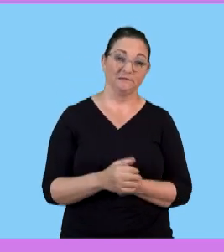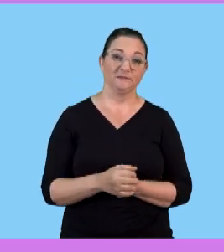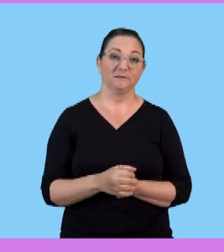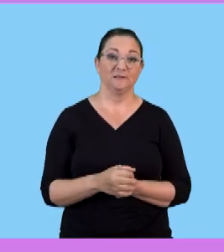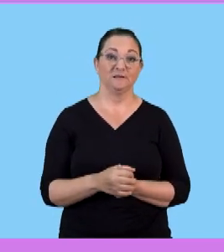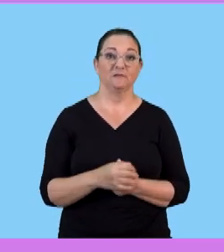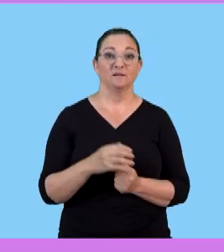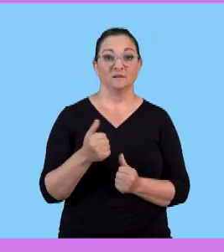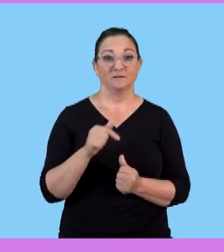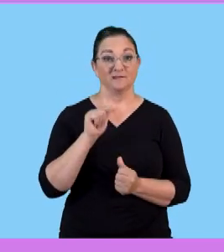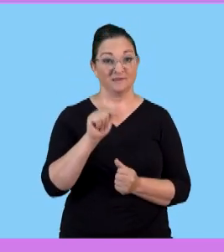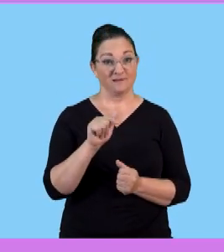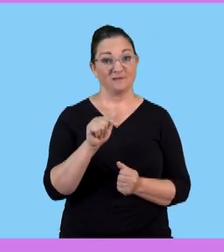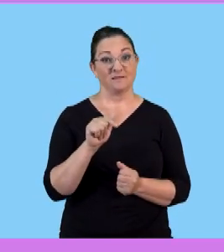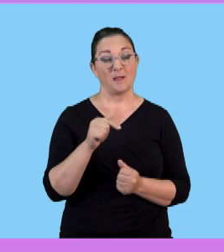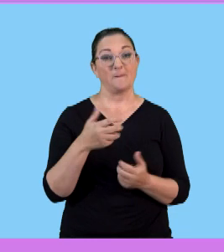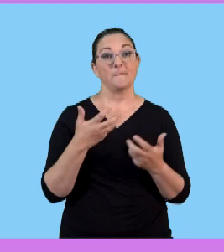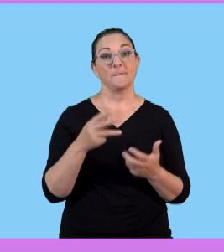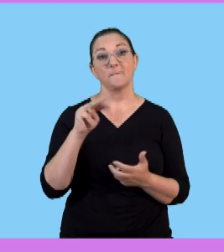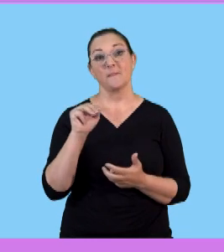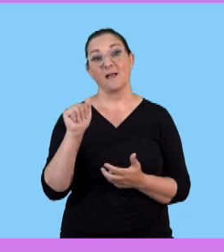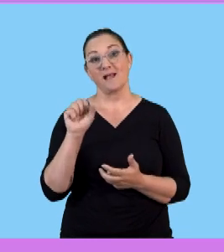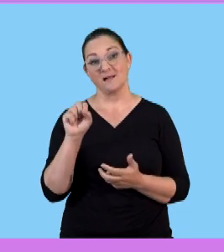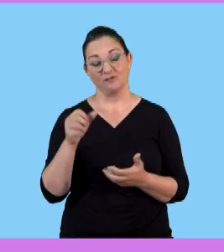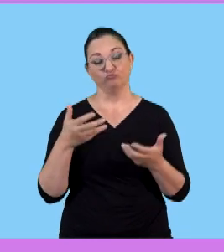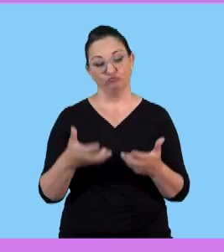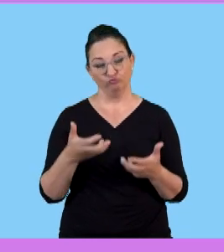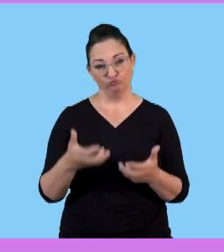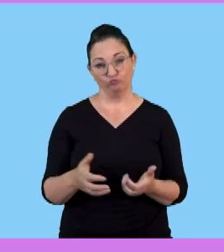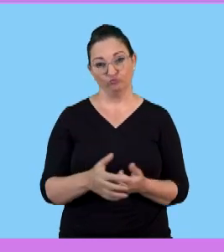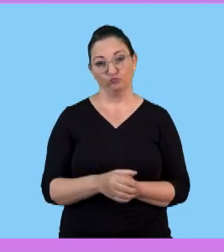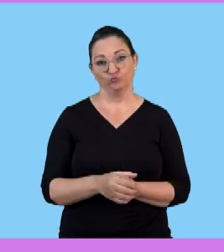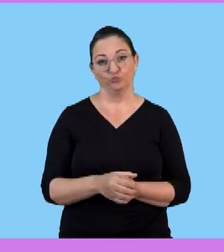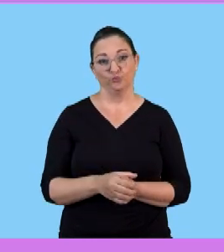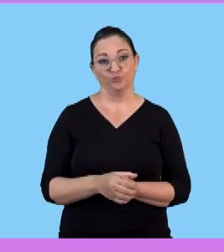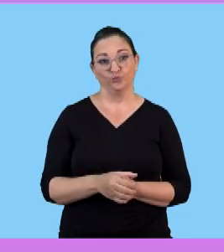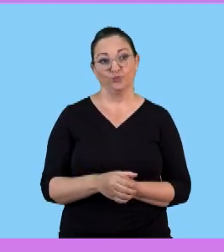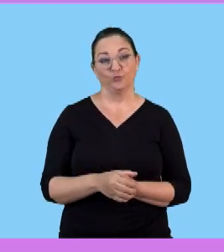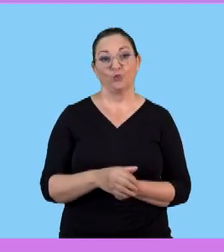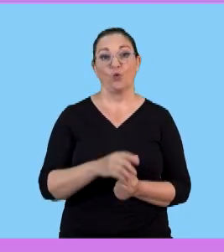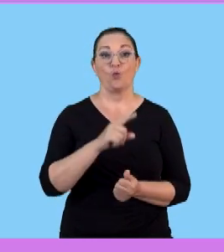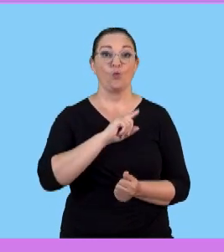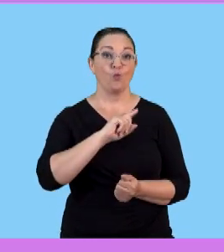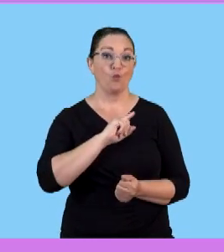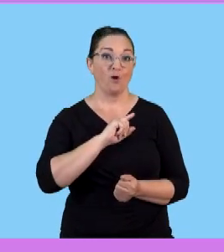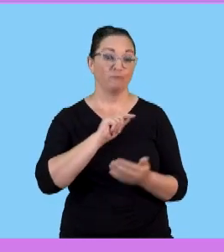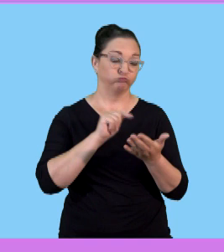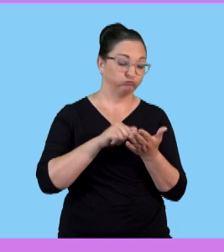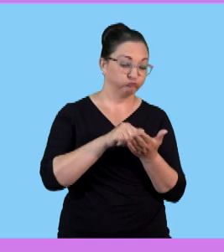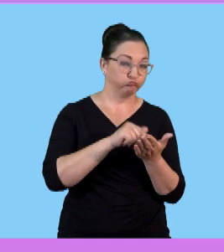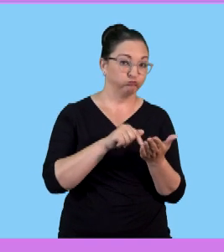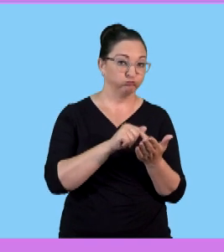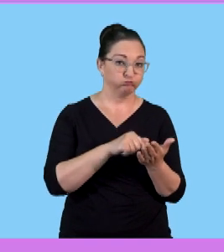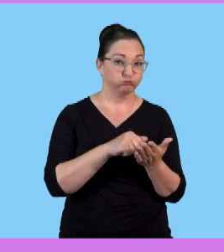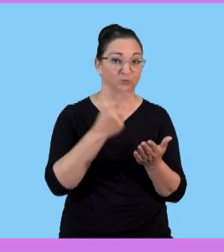weight. Remember, we referred to this as the mass as well, right? Okay. To work